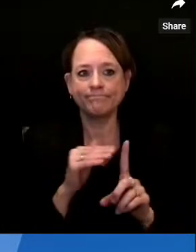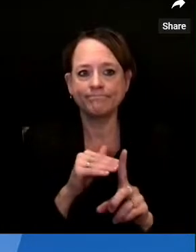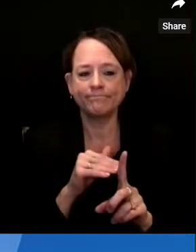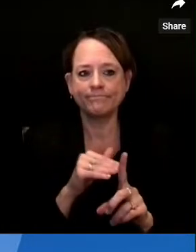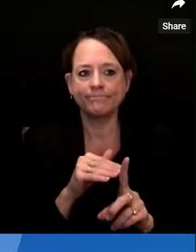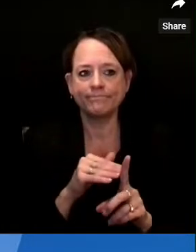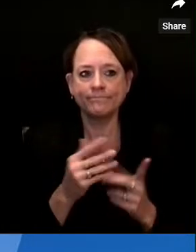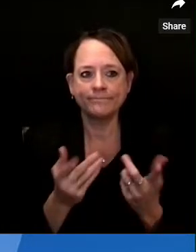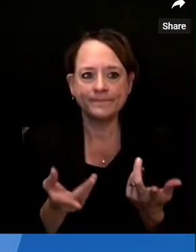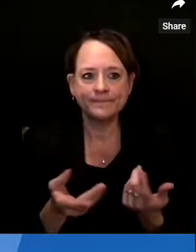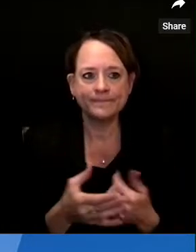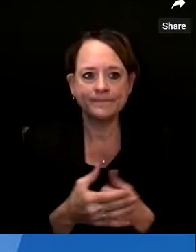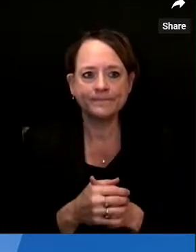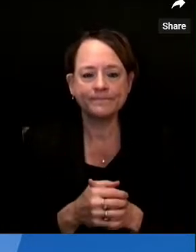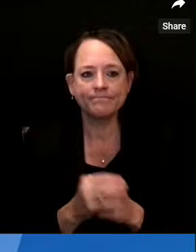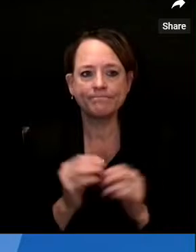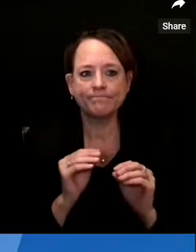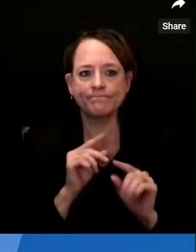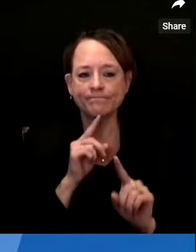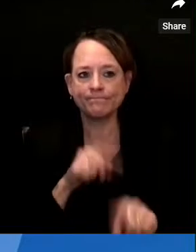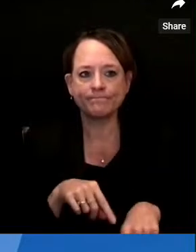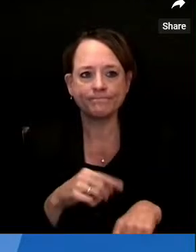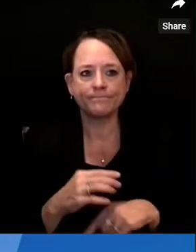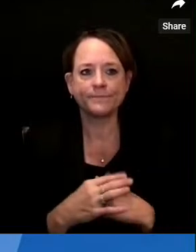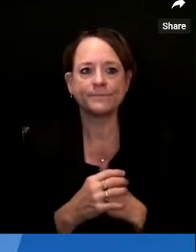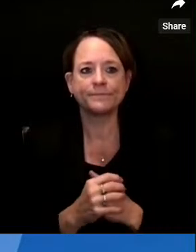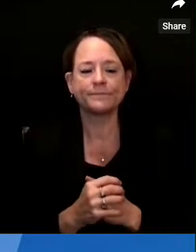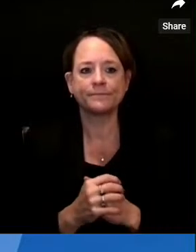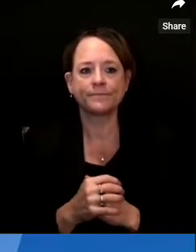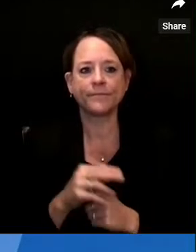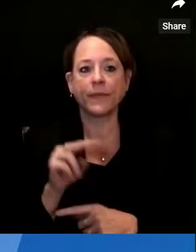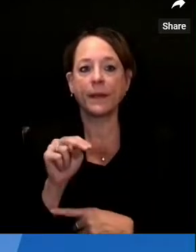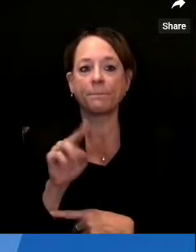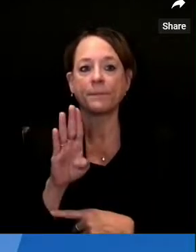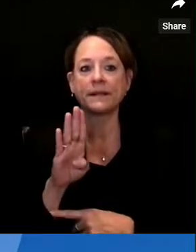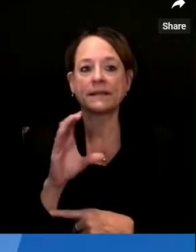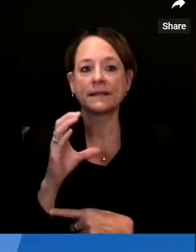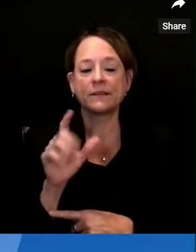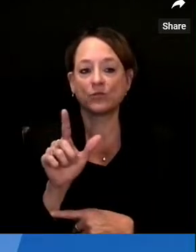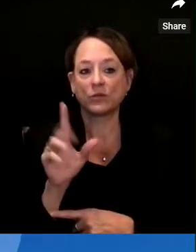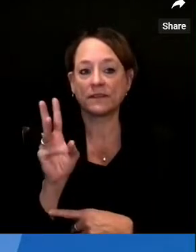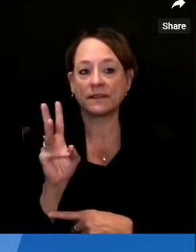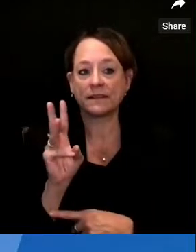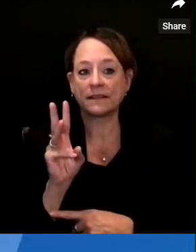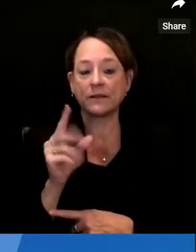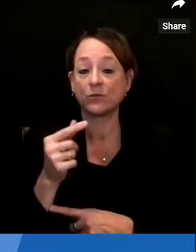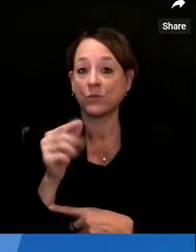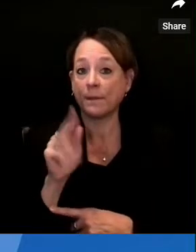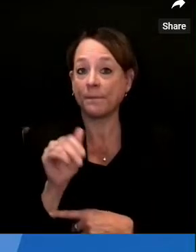Okay, moving on to Jonathan Nizer from NBC 26 in Green Bay. Jonathan.